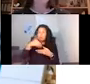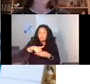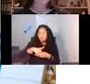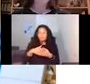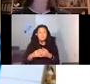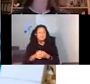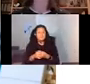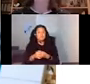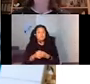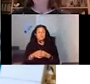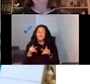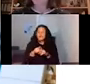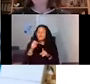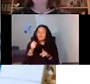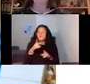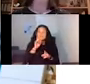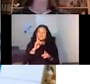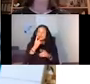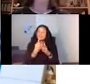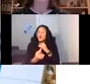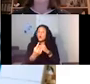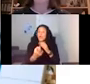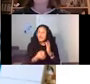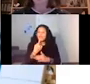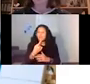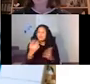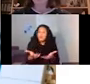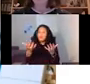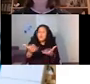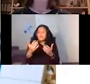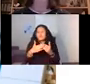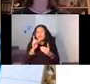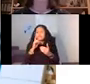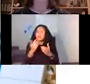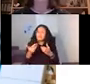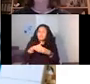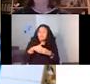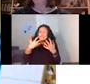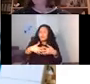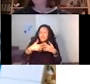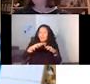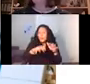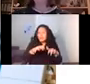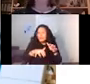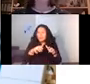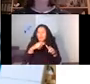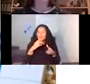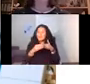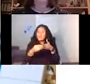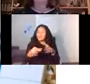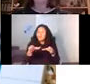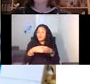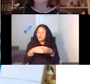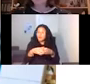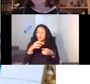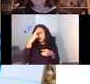in. There are also girls-only events to encourage more girls in technology. And this leads me onto a group which I'd like to mention called the